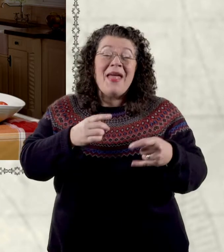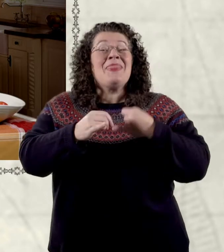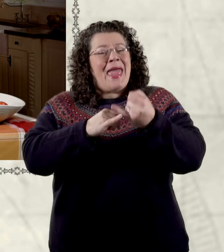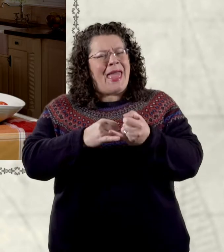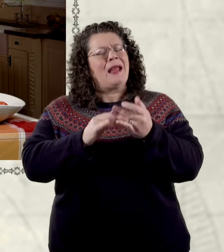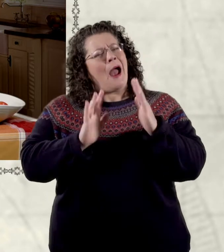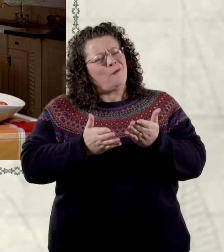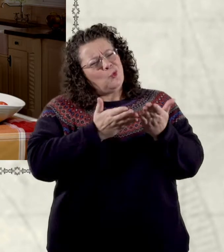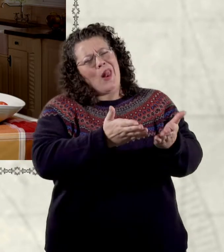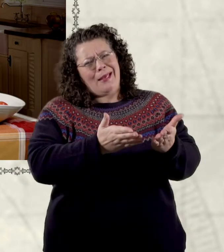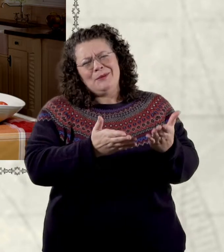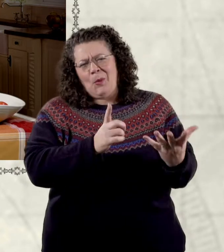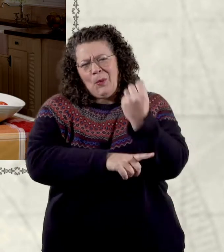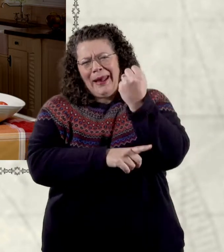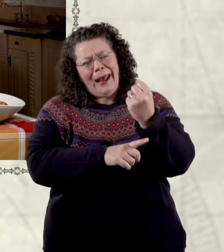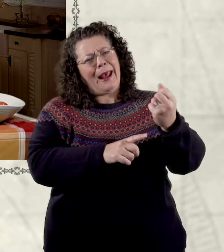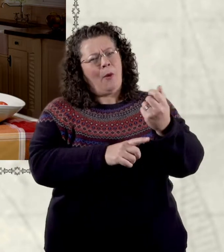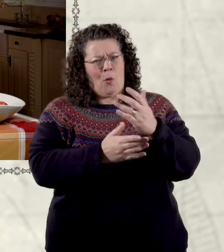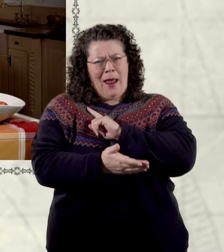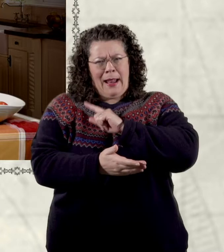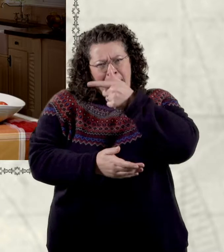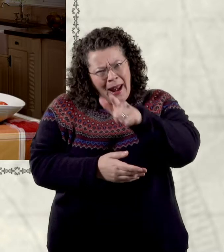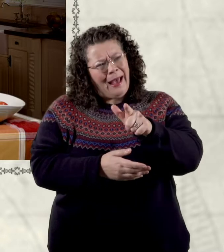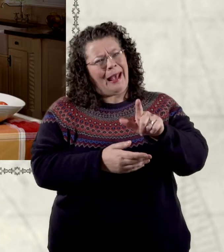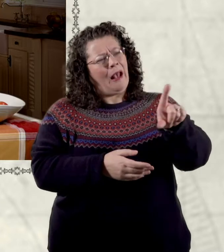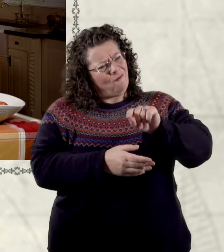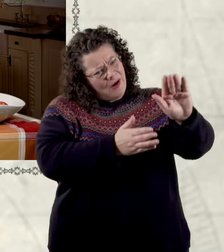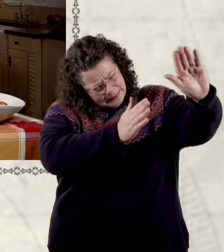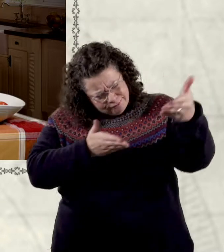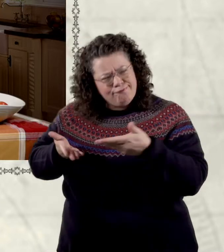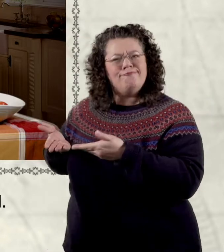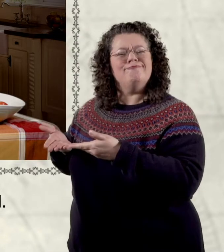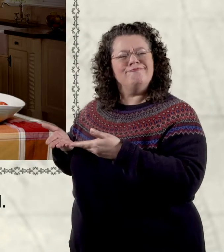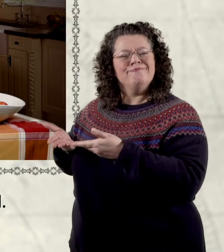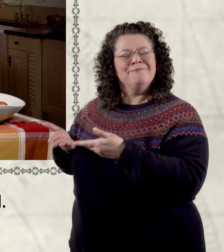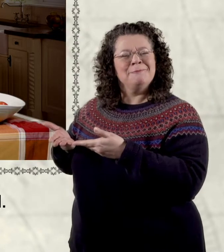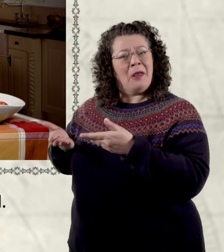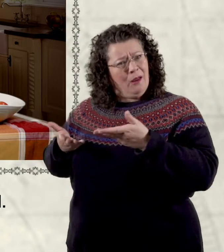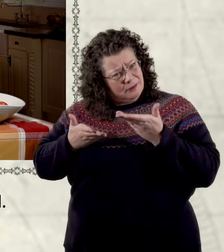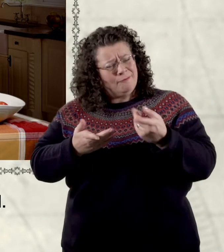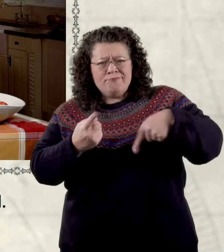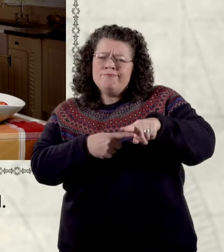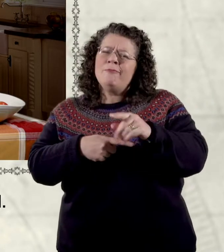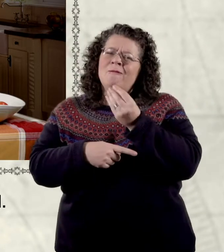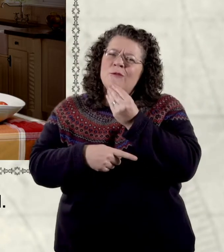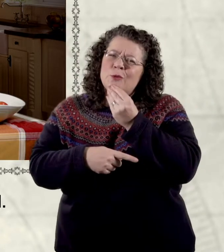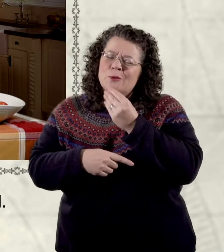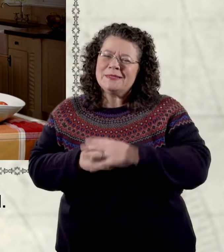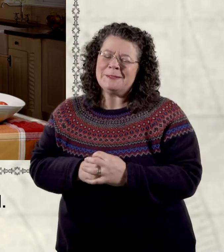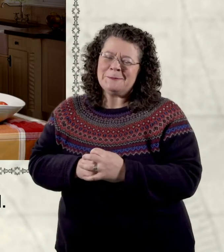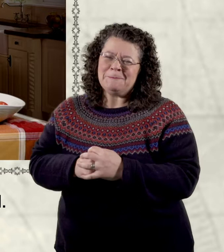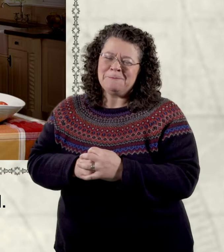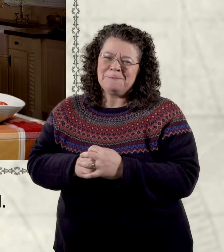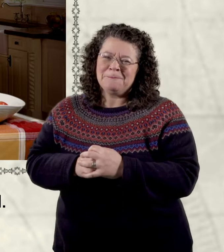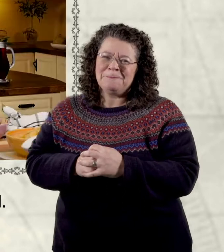end, you always let her win, because it's lucky to invite Mary in and give her and her friends some